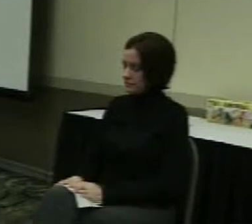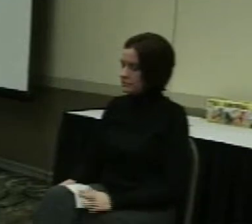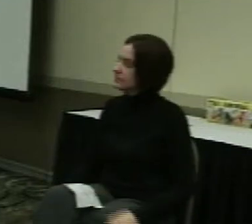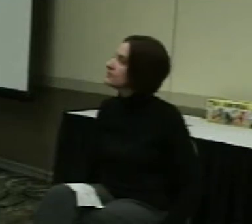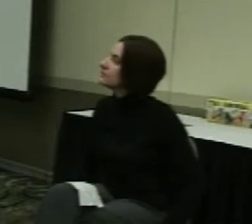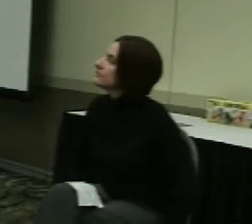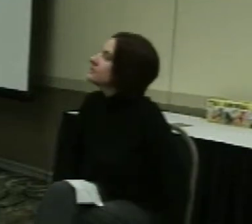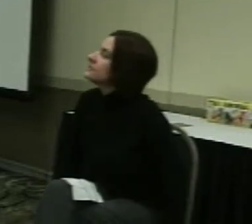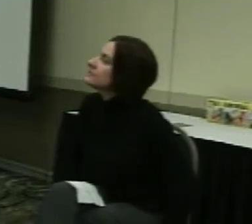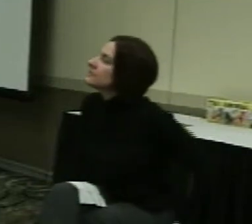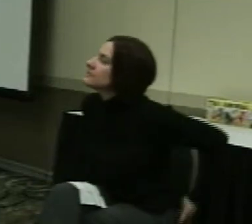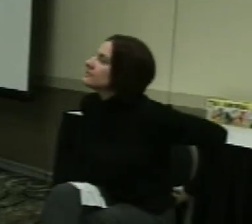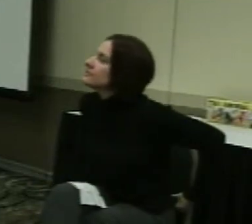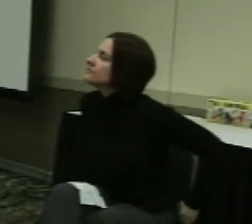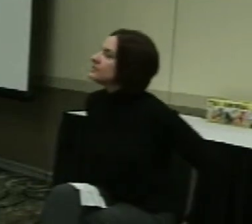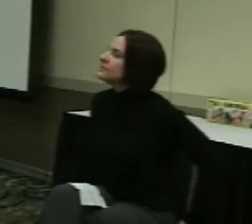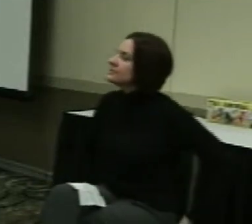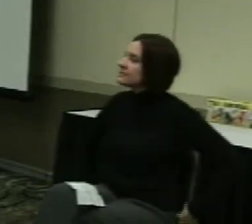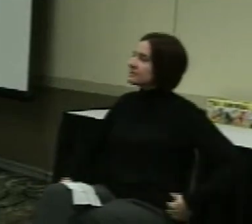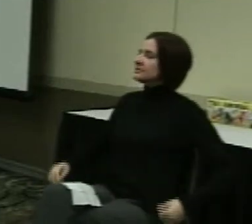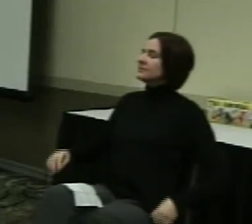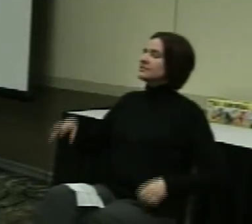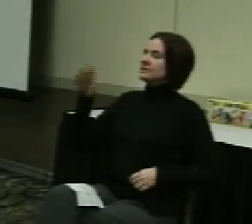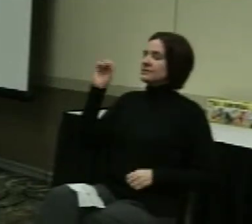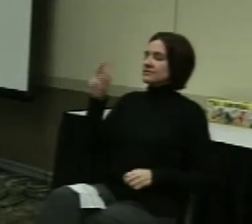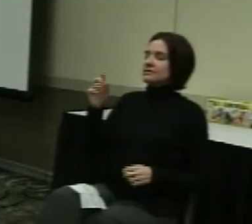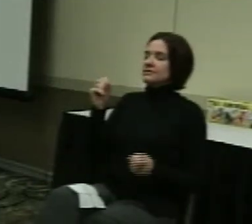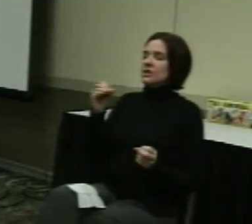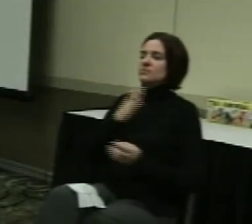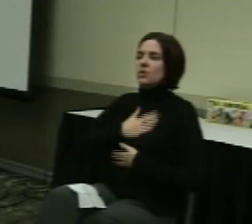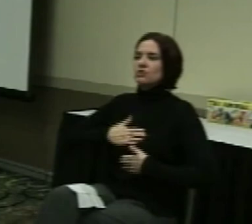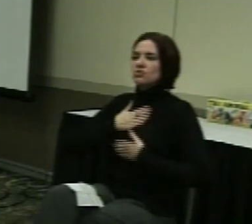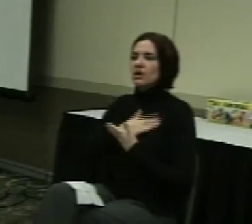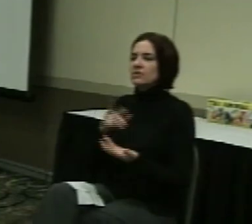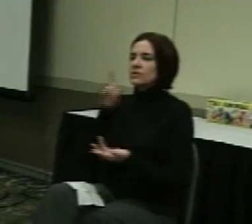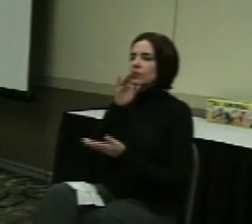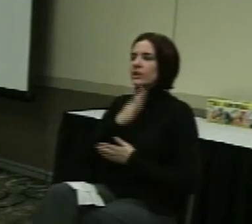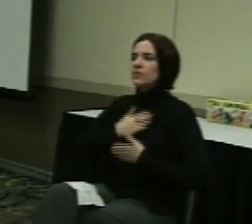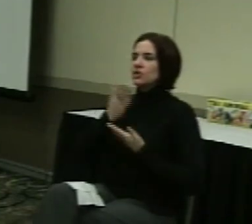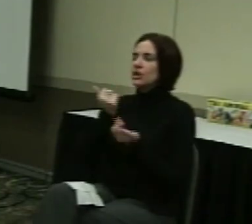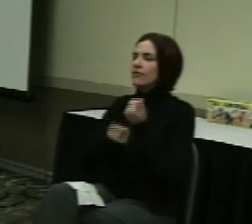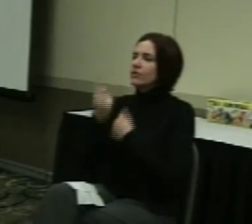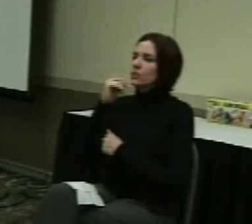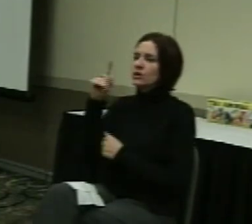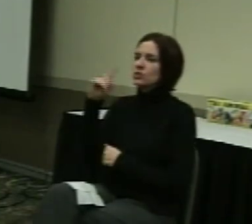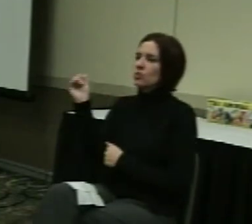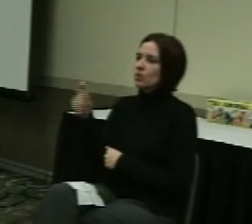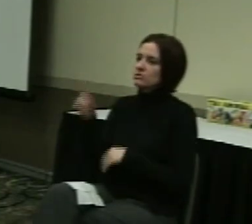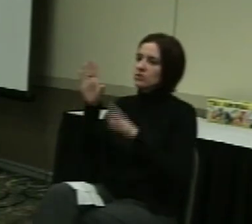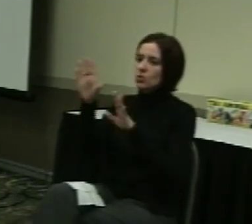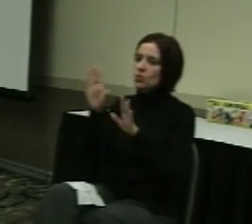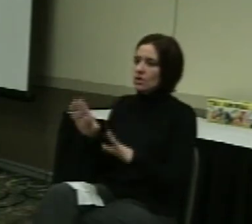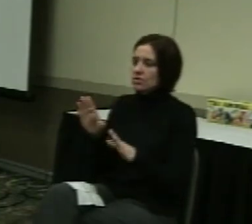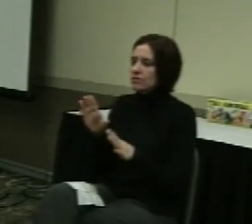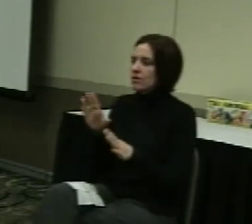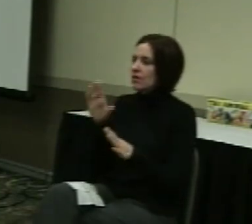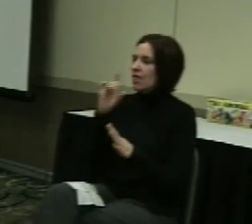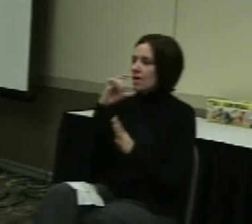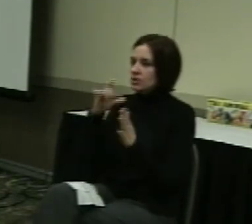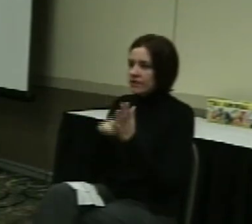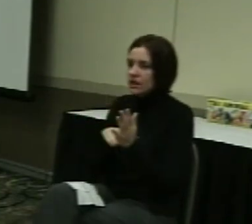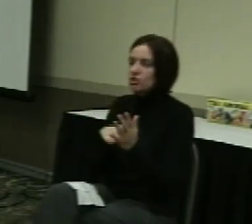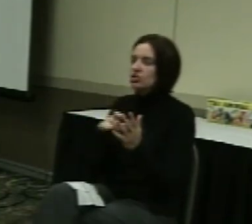Pleasure. I'm so enjoying and I so respect all of your professional expertise and your wonderful observations